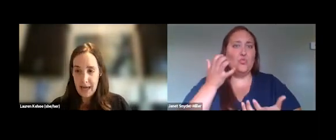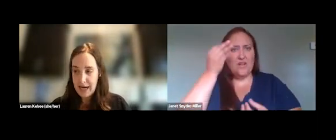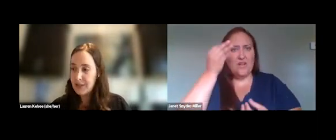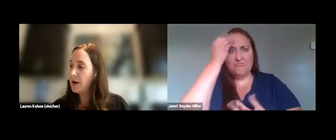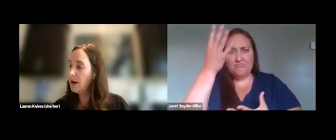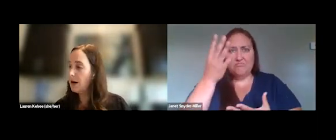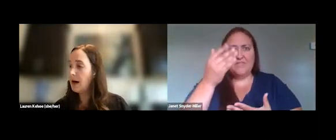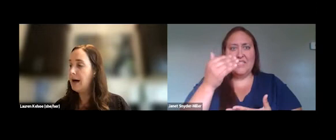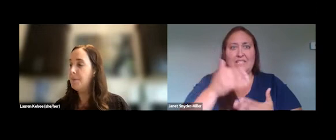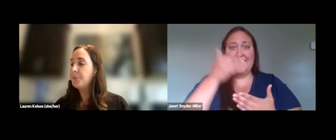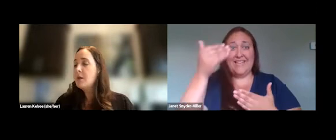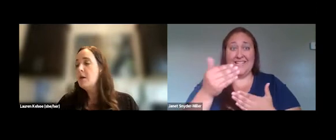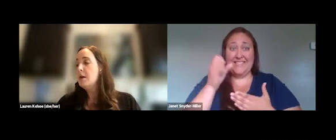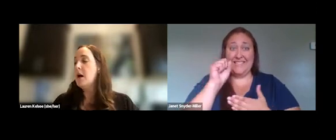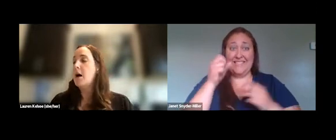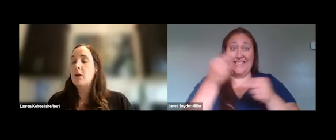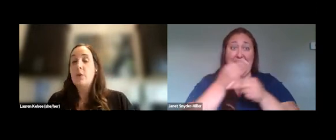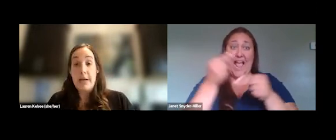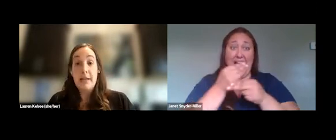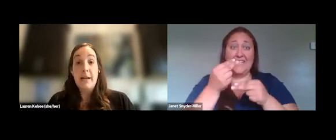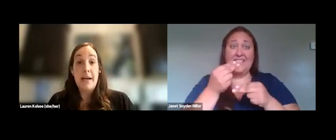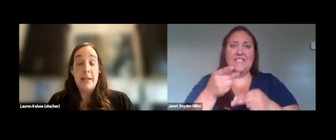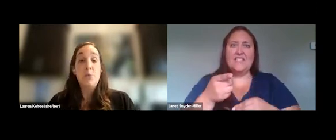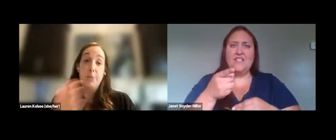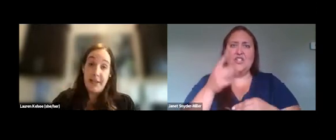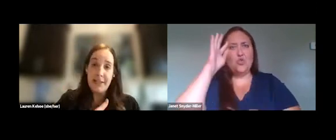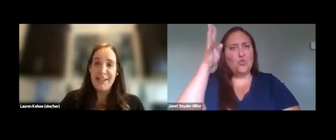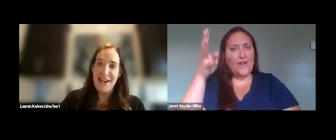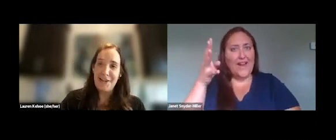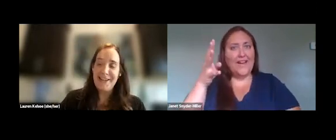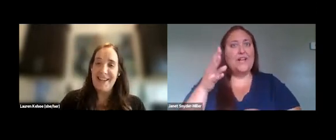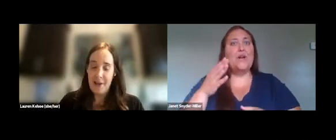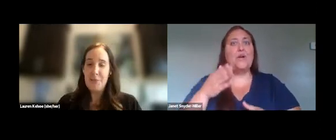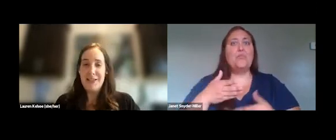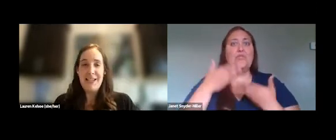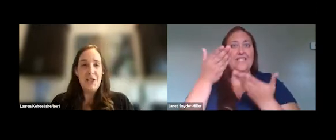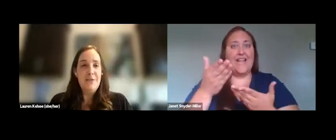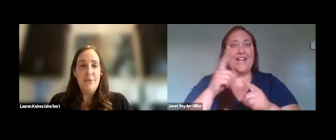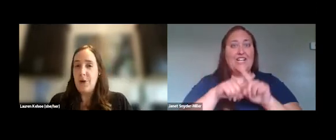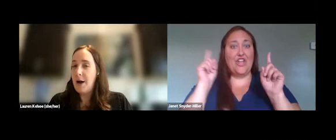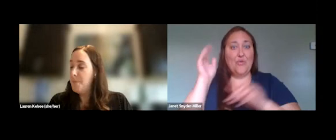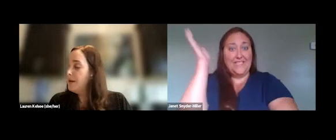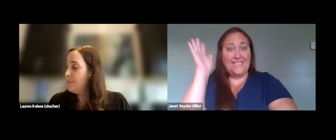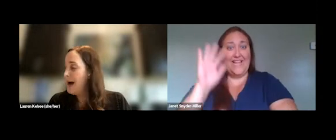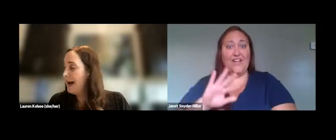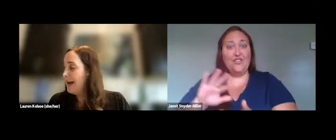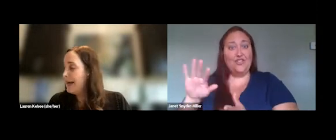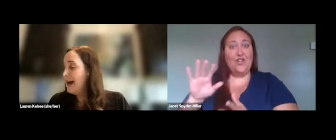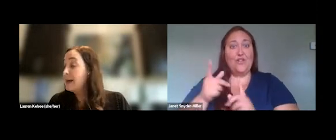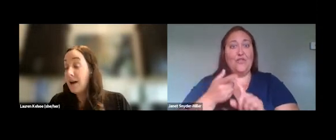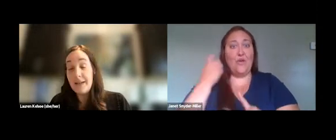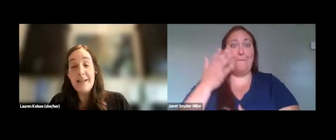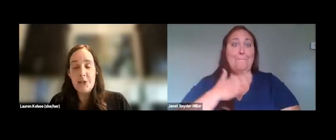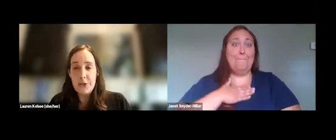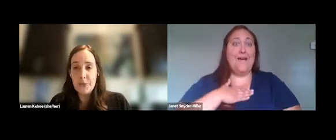of slides are created and were presented in another presentation from